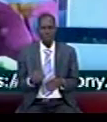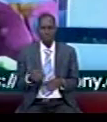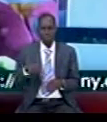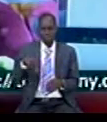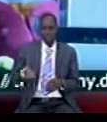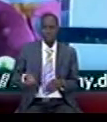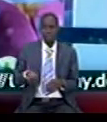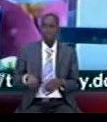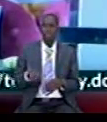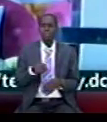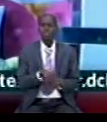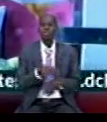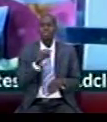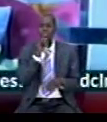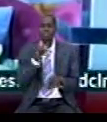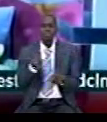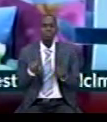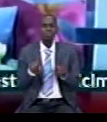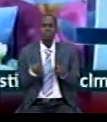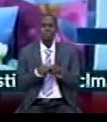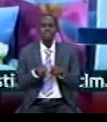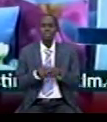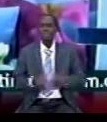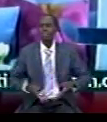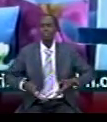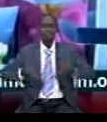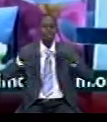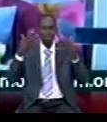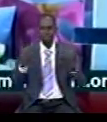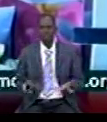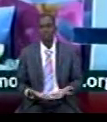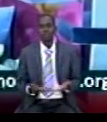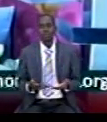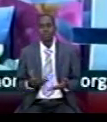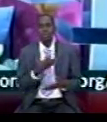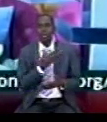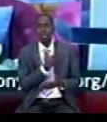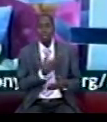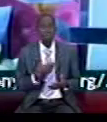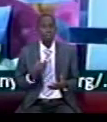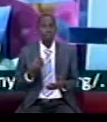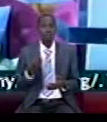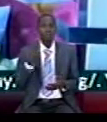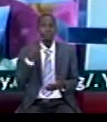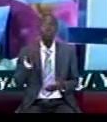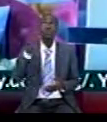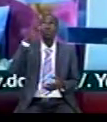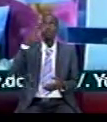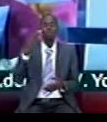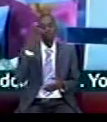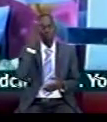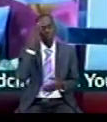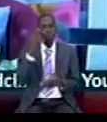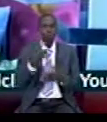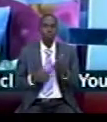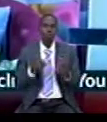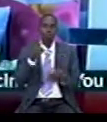it. The other one, as if they tie a block to it. My brethren, God himself knows what I pass